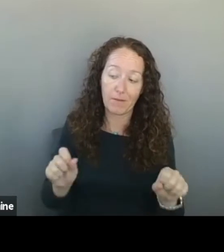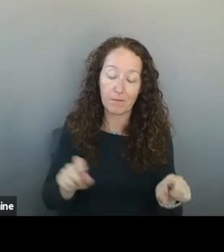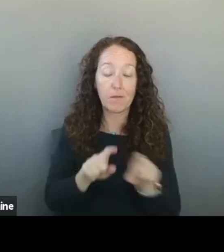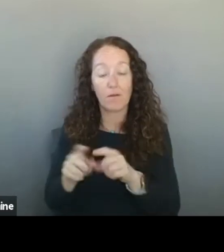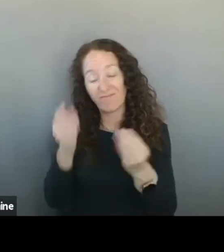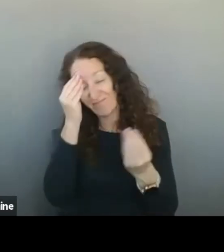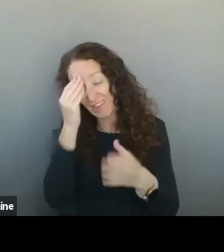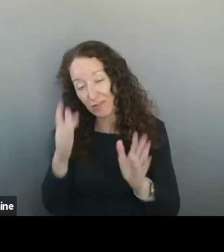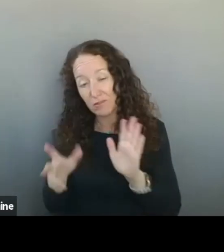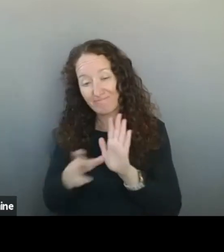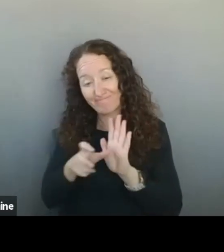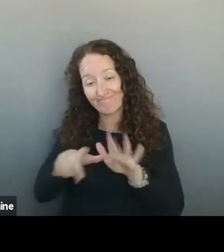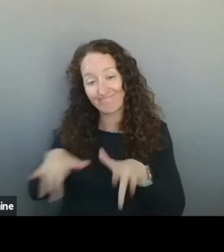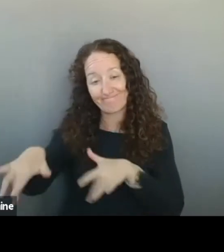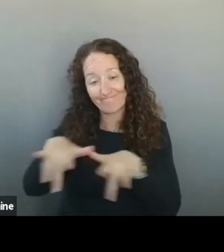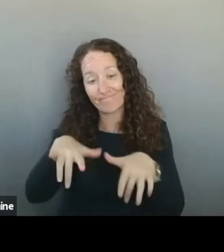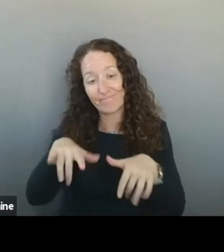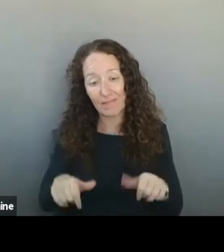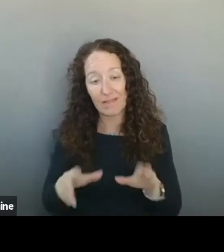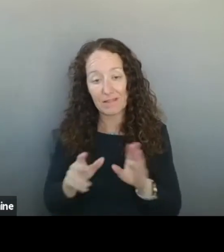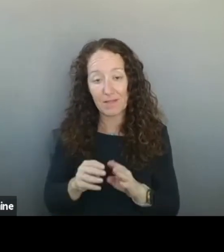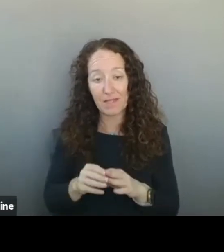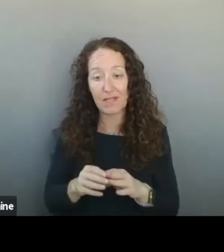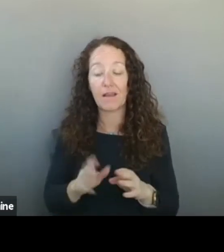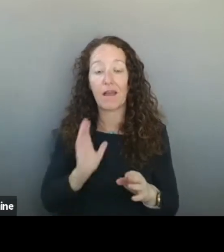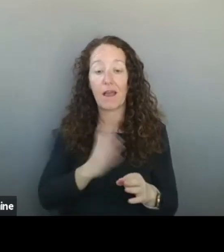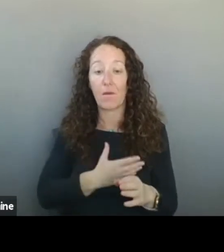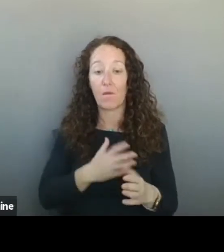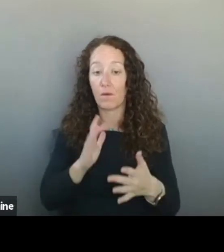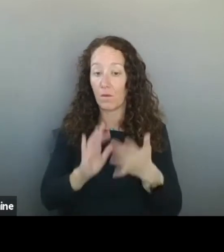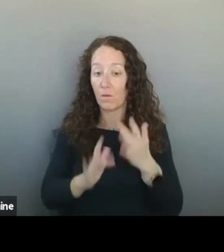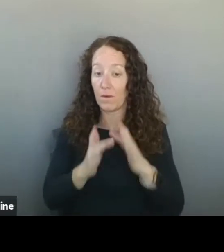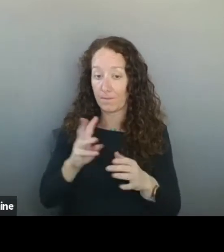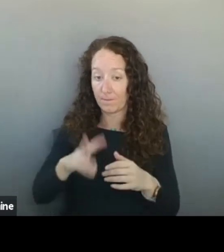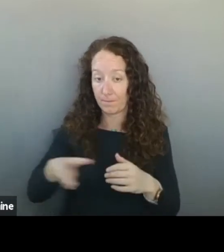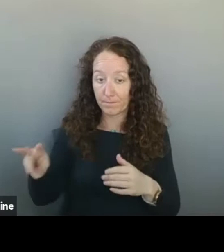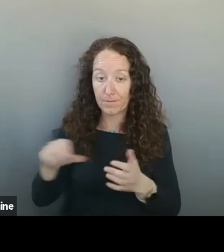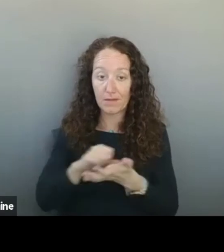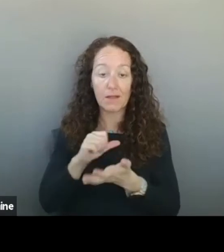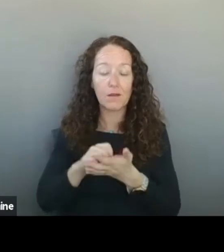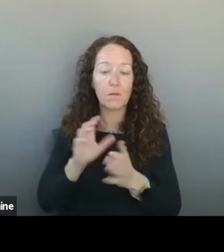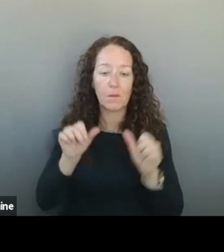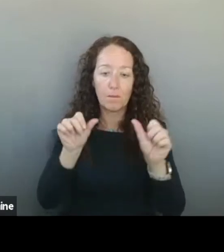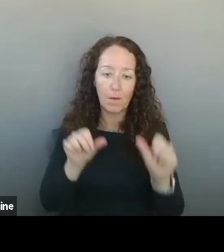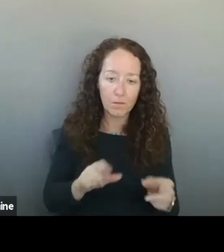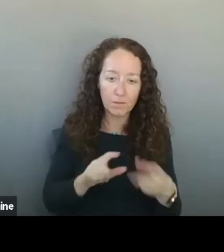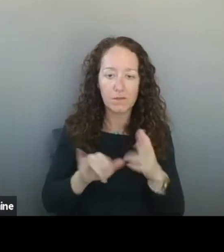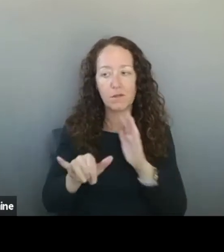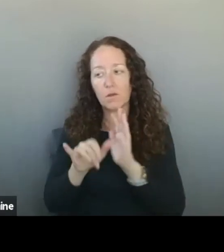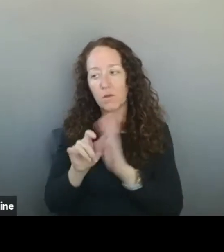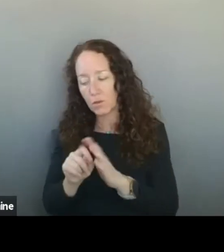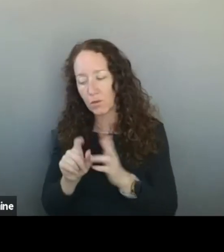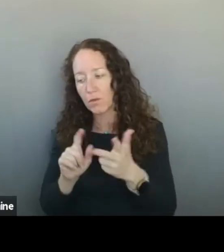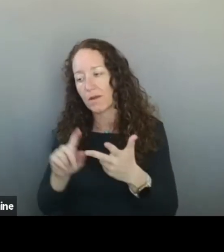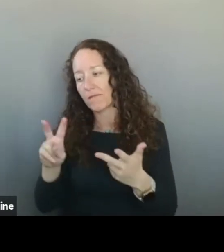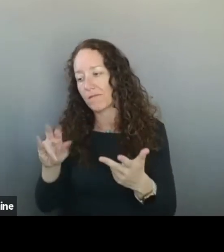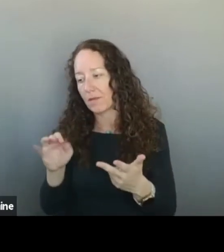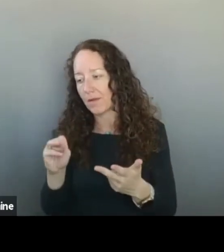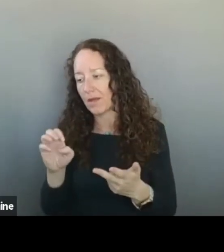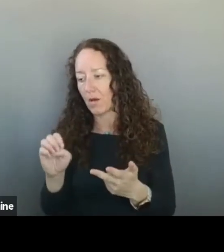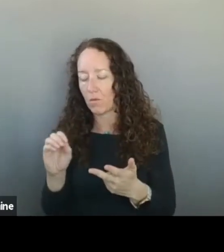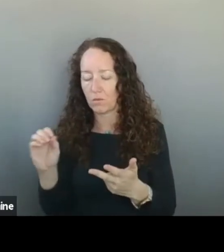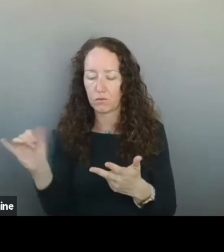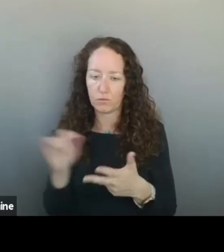recorded. The recording will be made available on the Roundtable's website, YouTube, and Vimeo channels. And I would love to shout